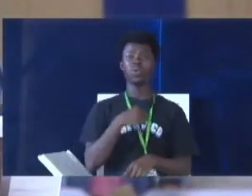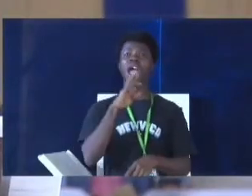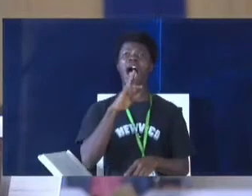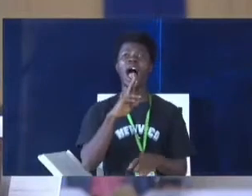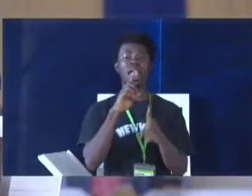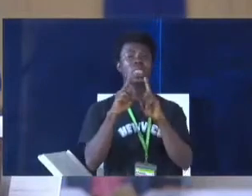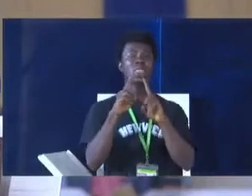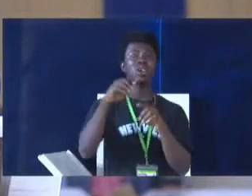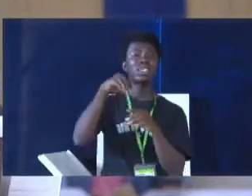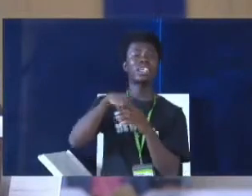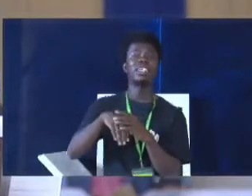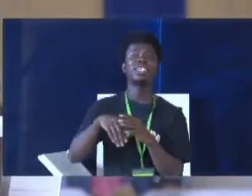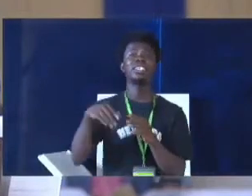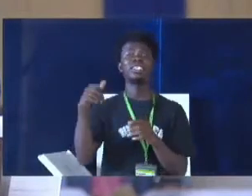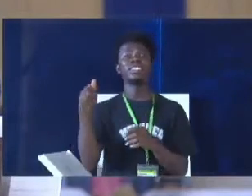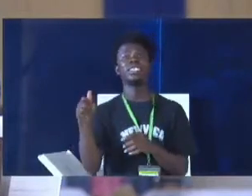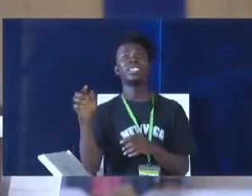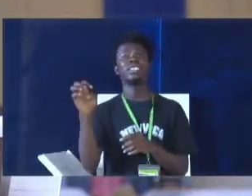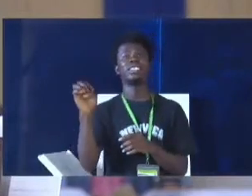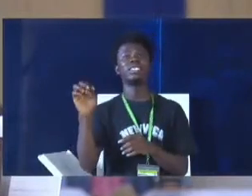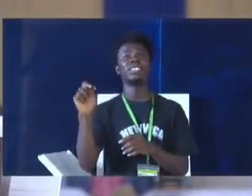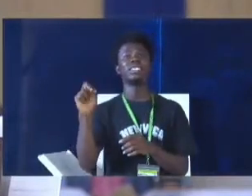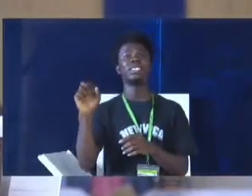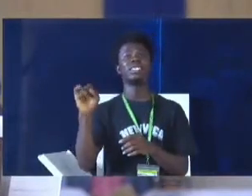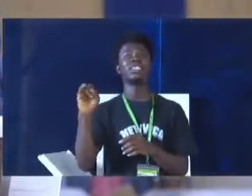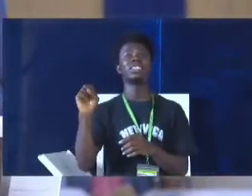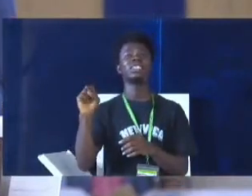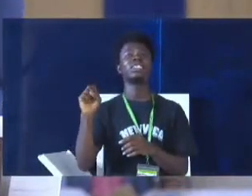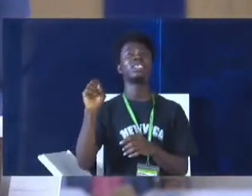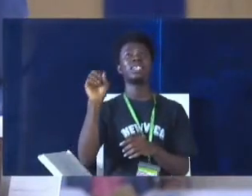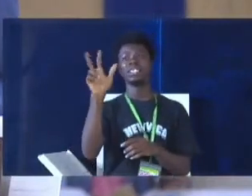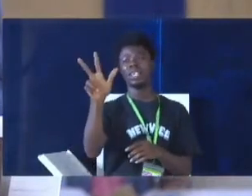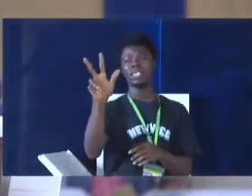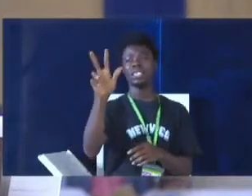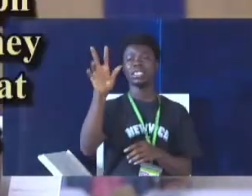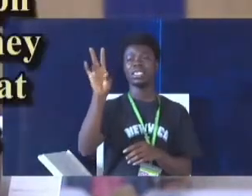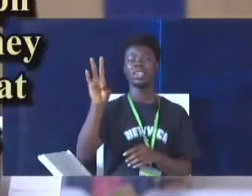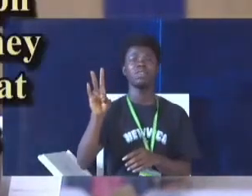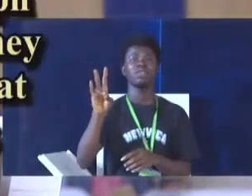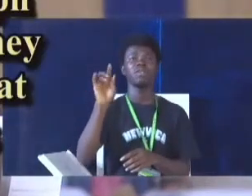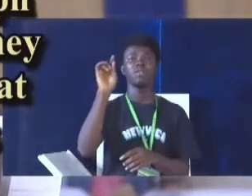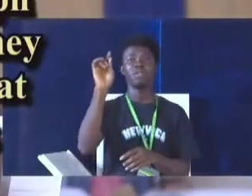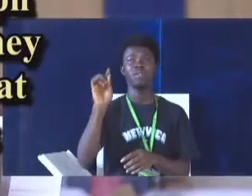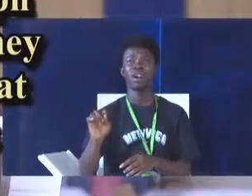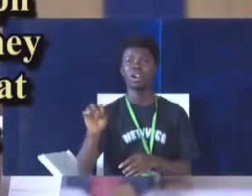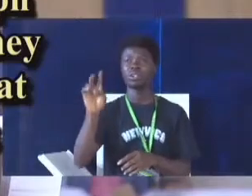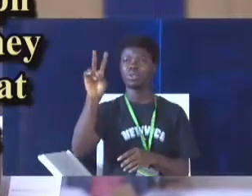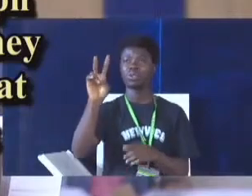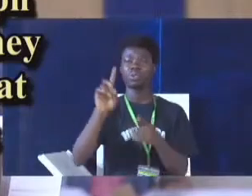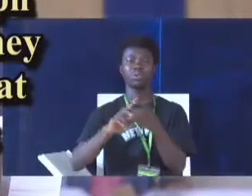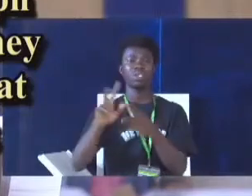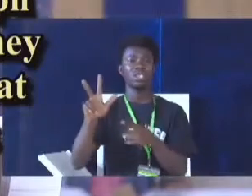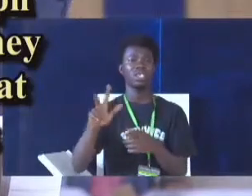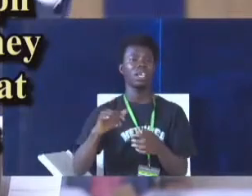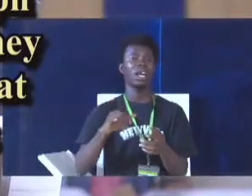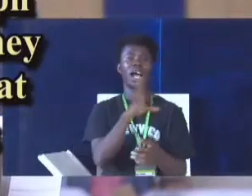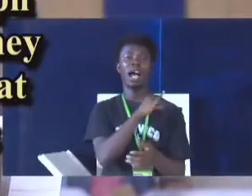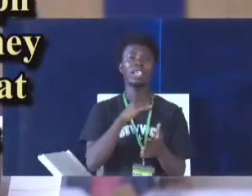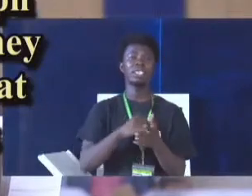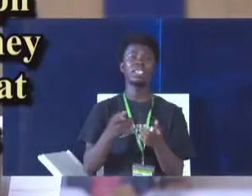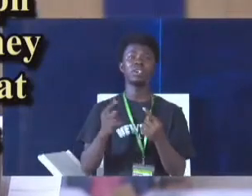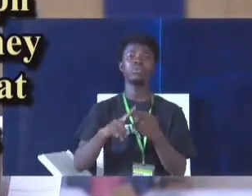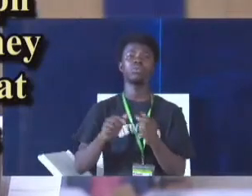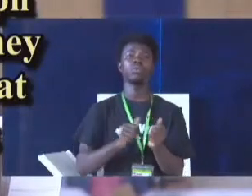37, verse 23, Genesis 37, verse 23, and it came to pass when Joseph